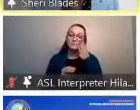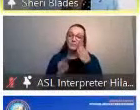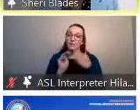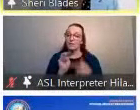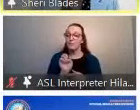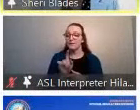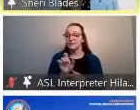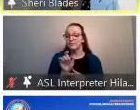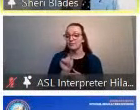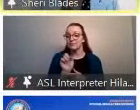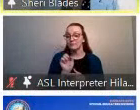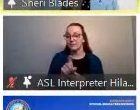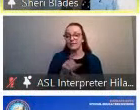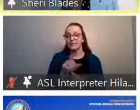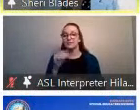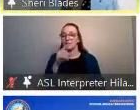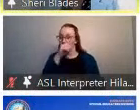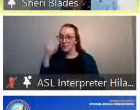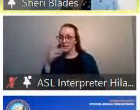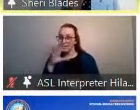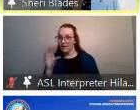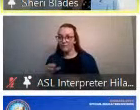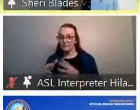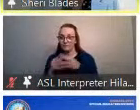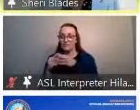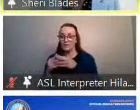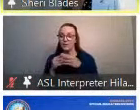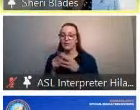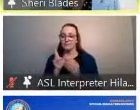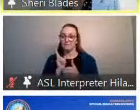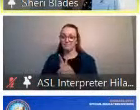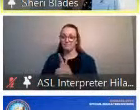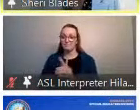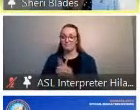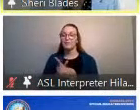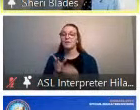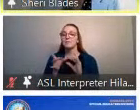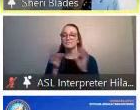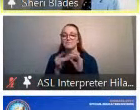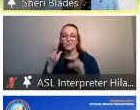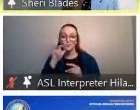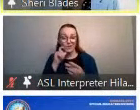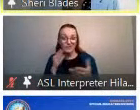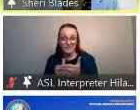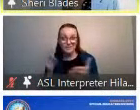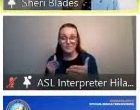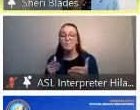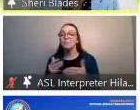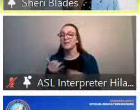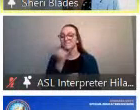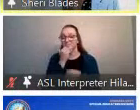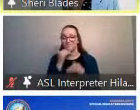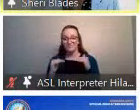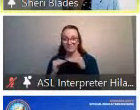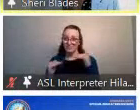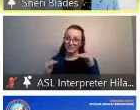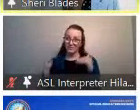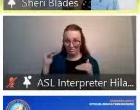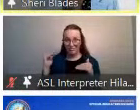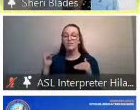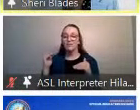American participants expressed how racism and inequities impacted their access to certain